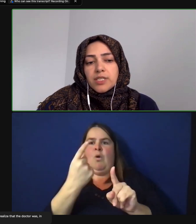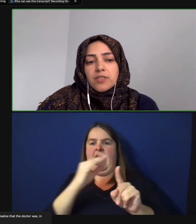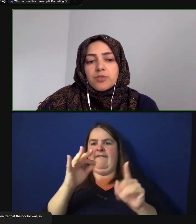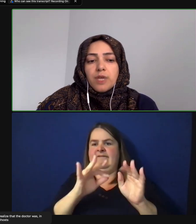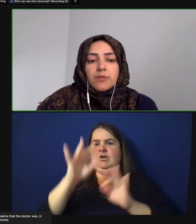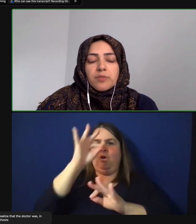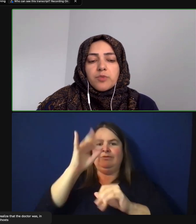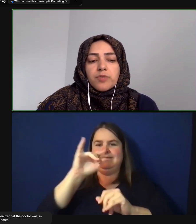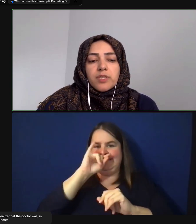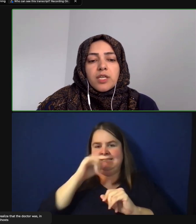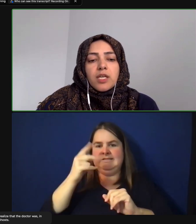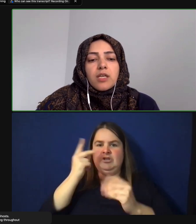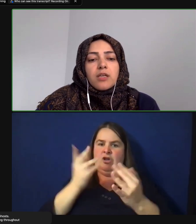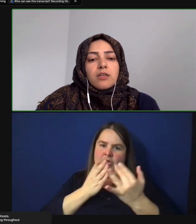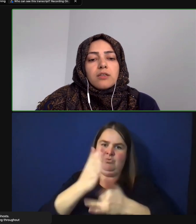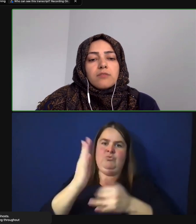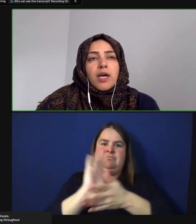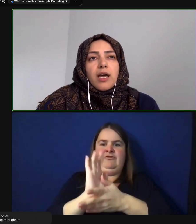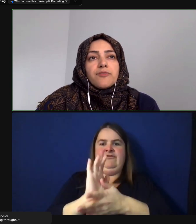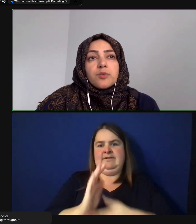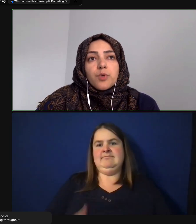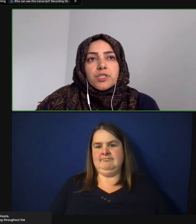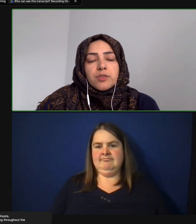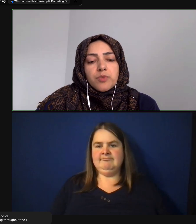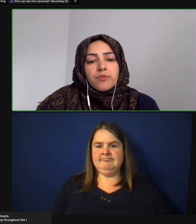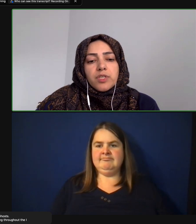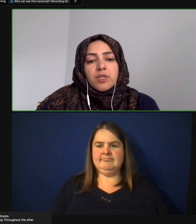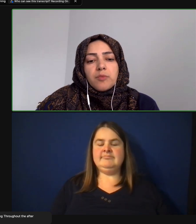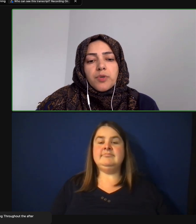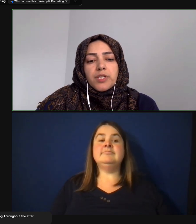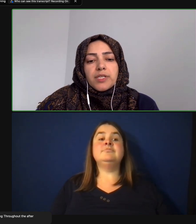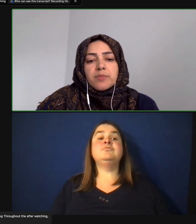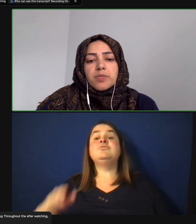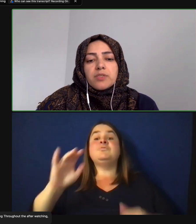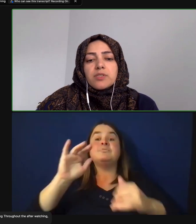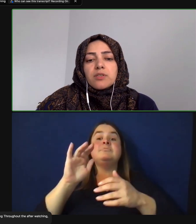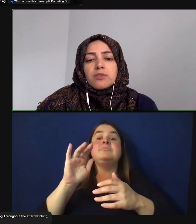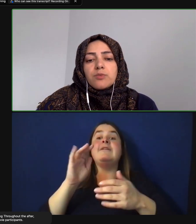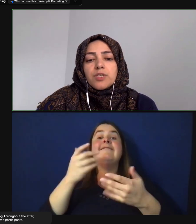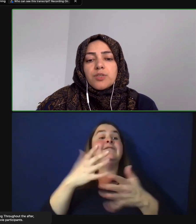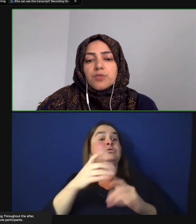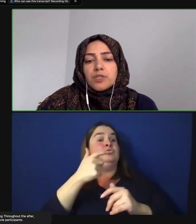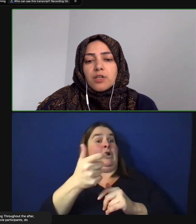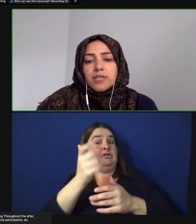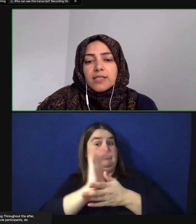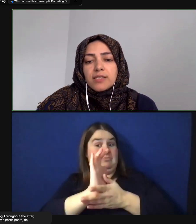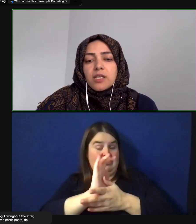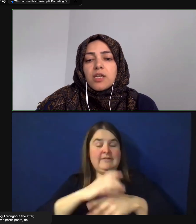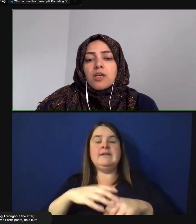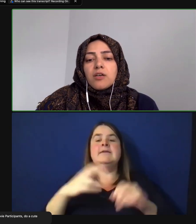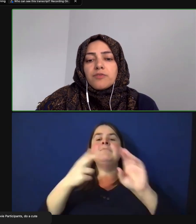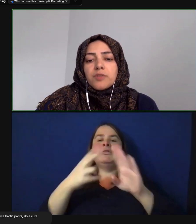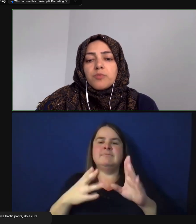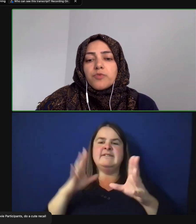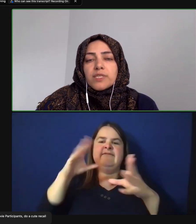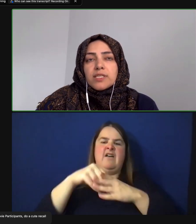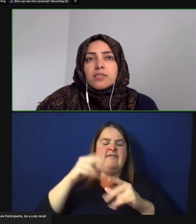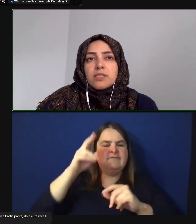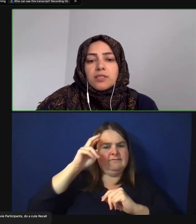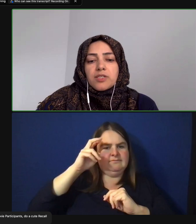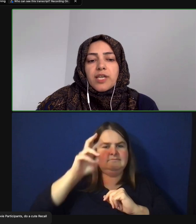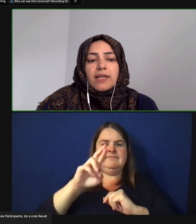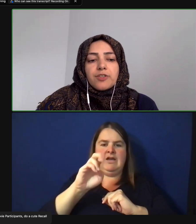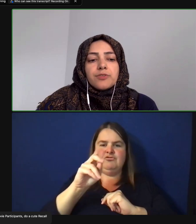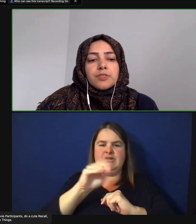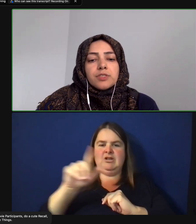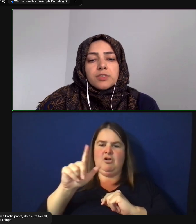was seeing throughout the movie. After watching the movie, participants do a cue recall task of the movie scenes